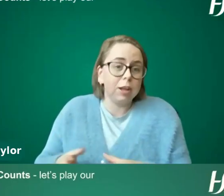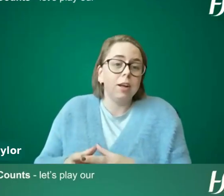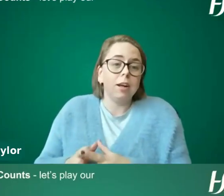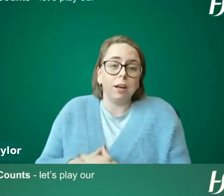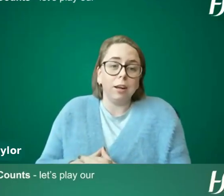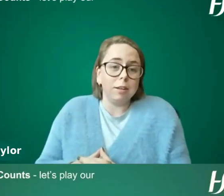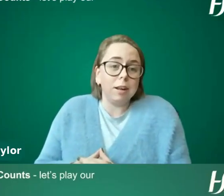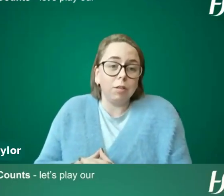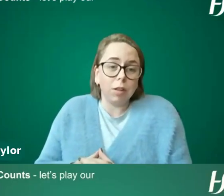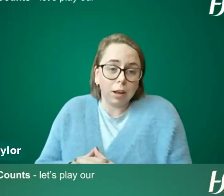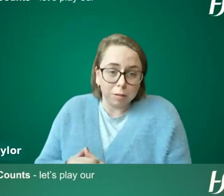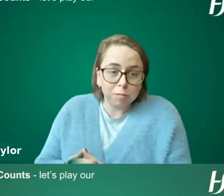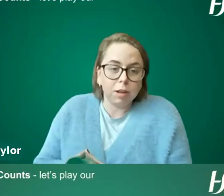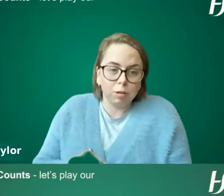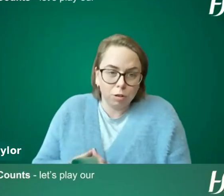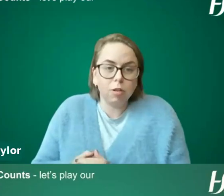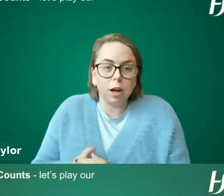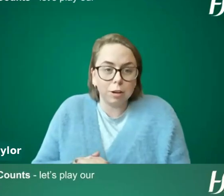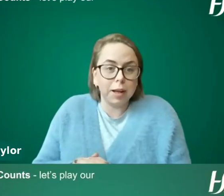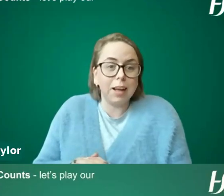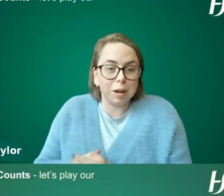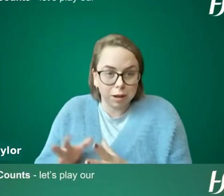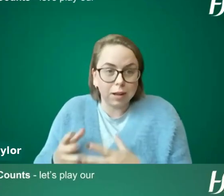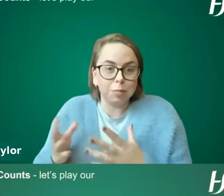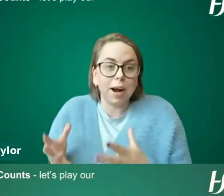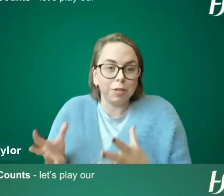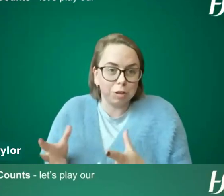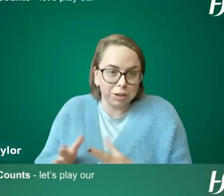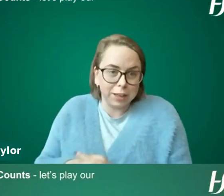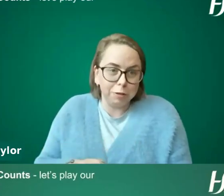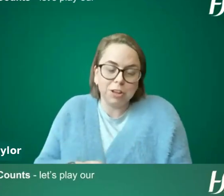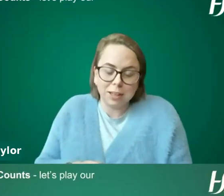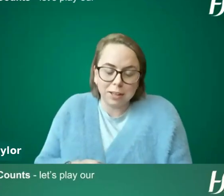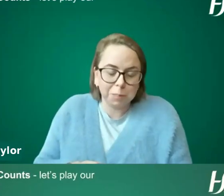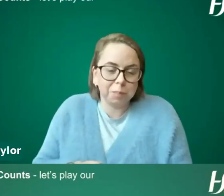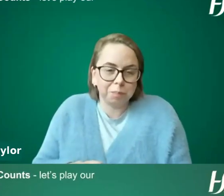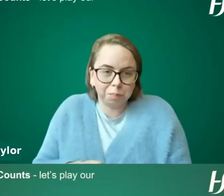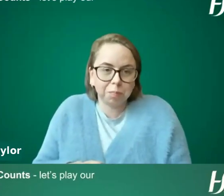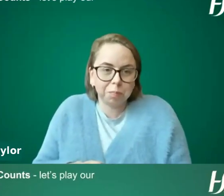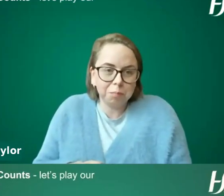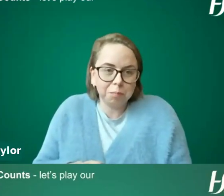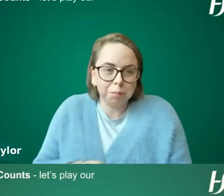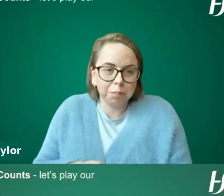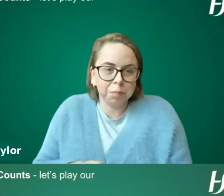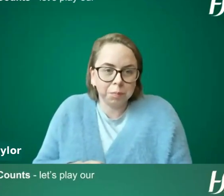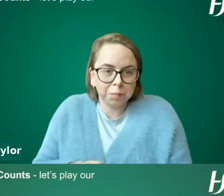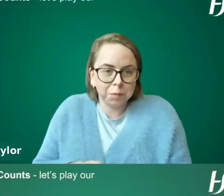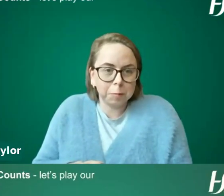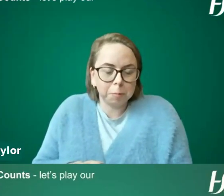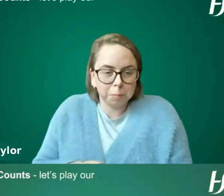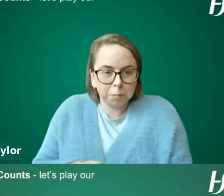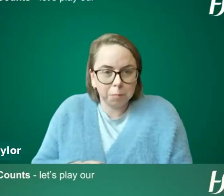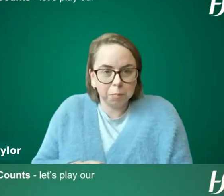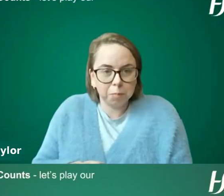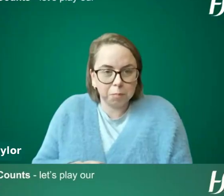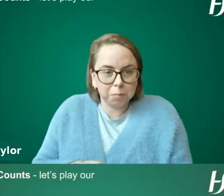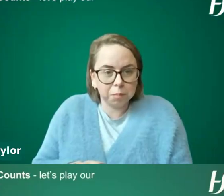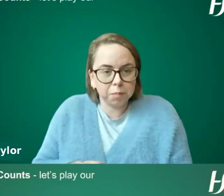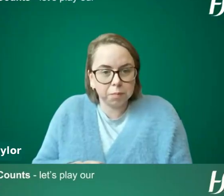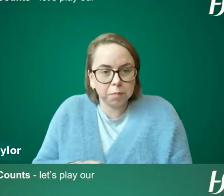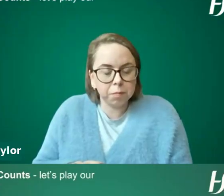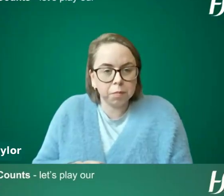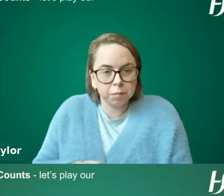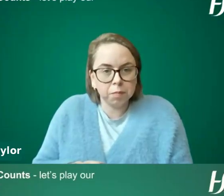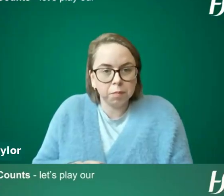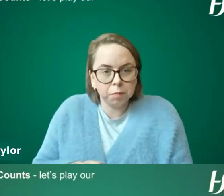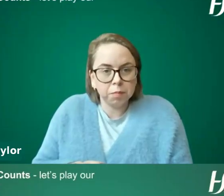try it out and see if they can start making it a part of their daily routine. Yeah, and even like as you're describing